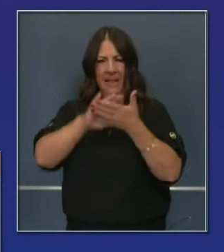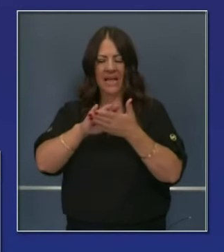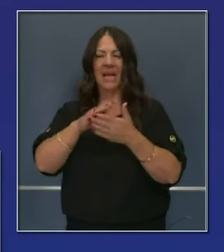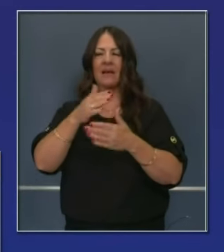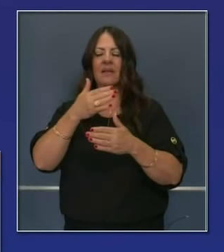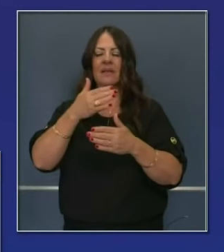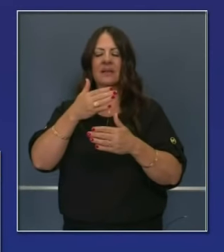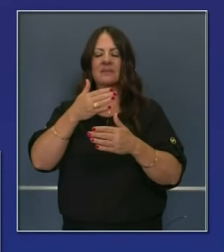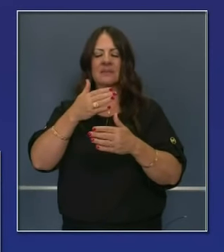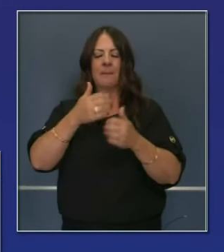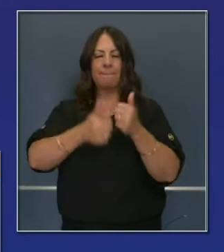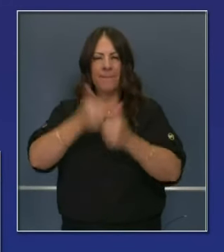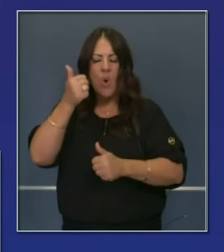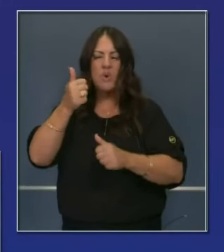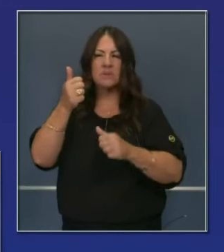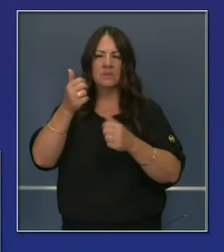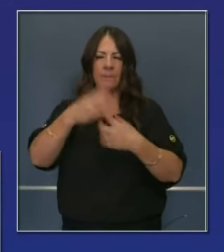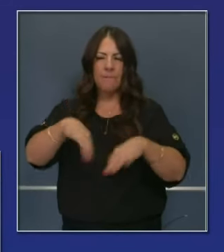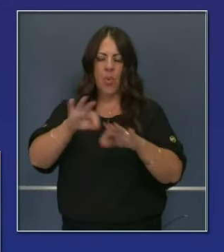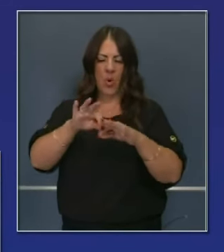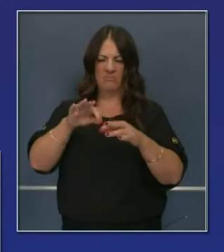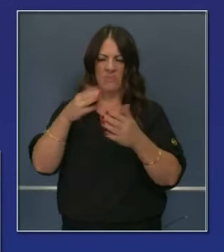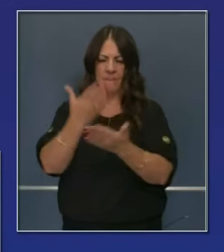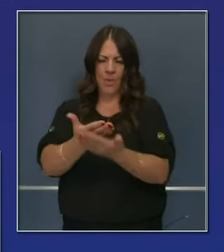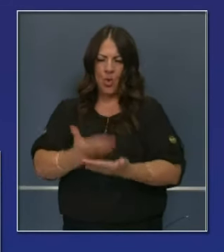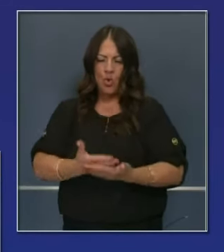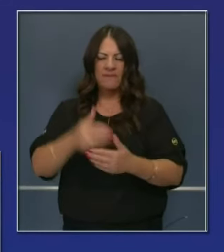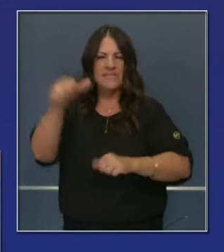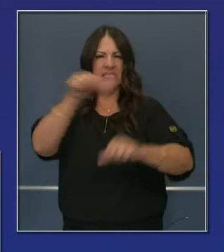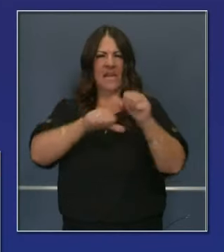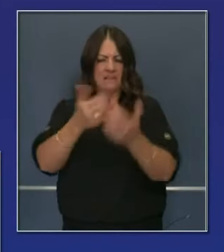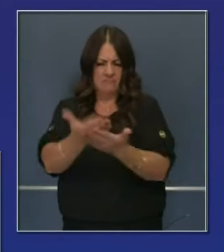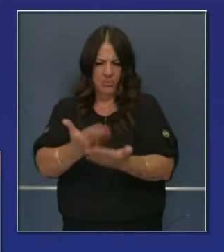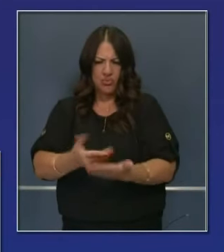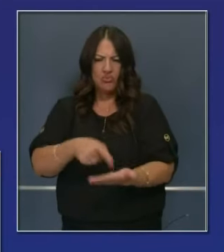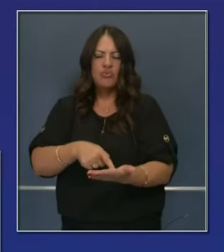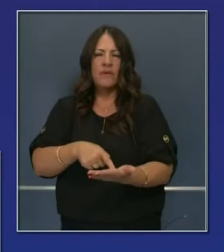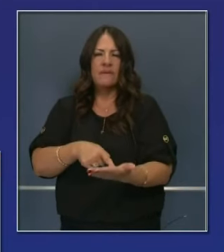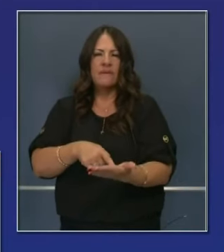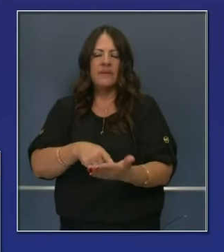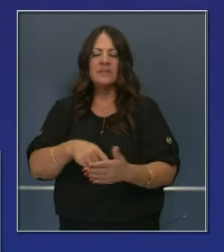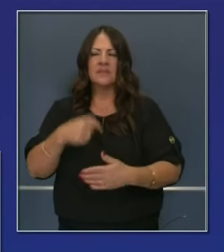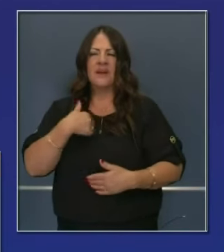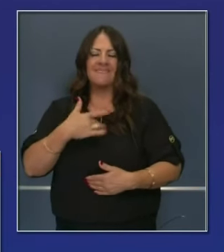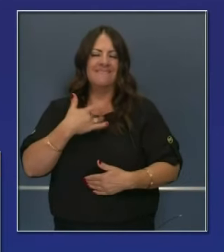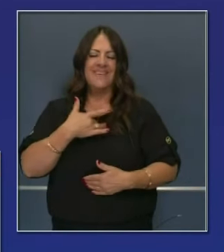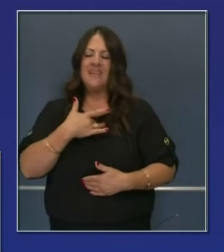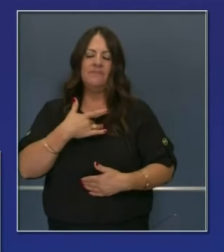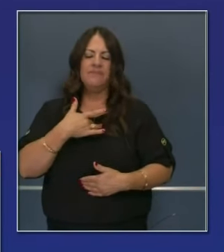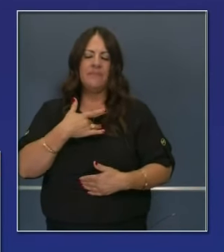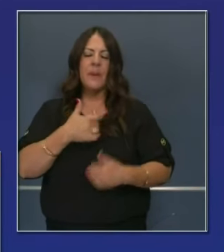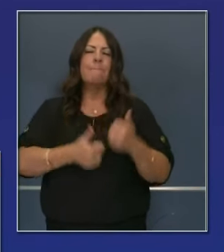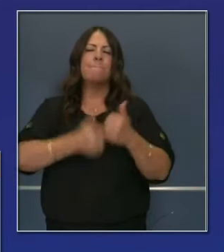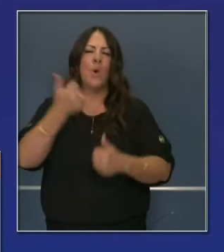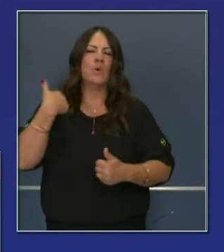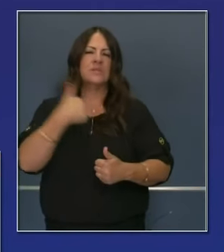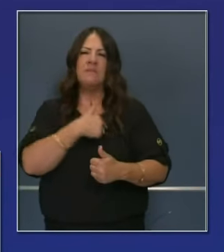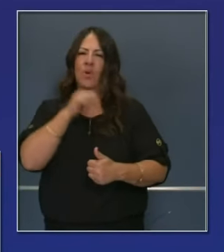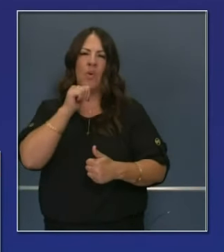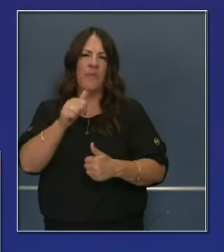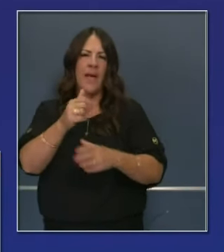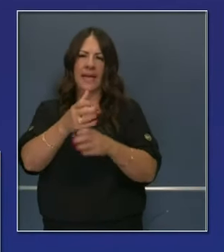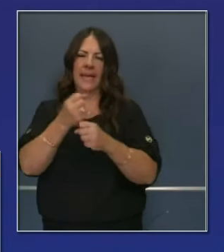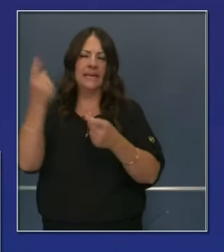this sober understanding that we are going to be in 2021 working our way, slogging our way